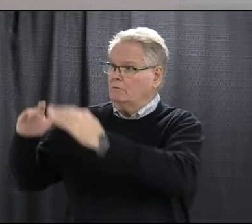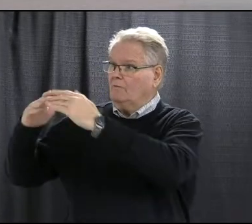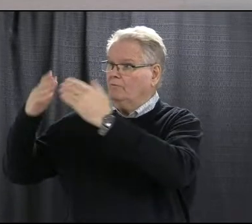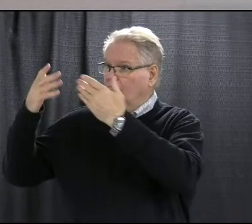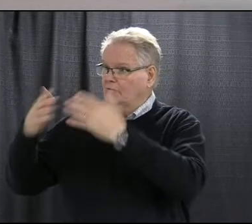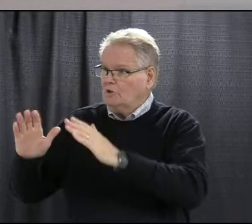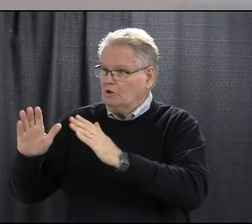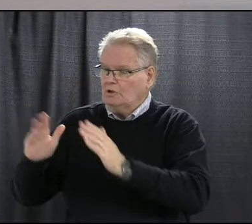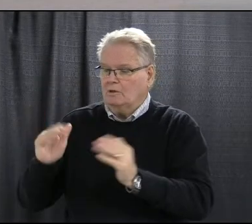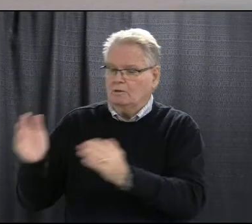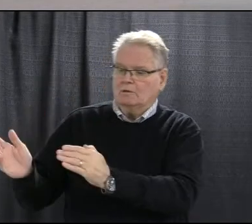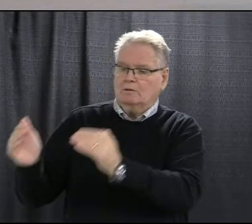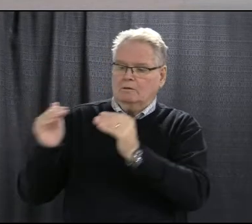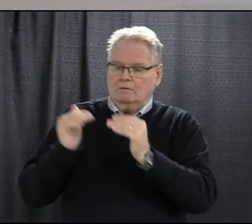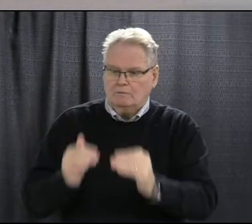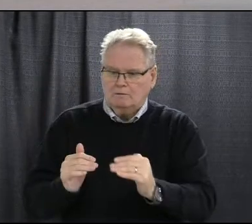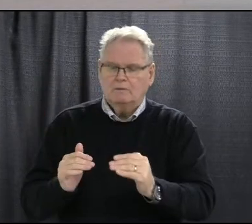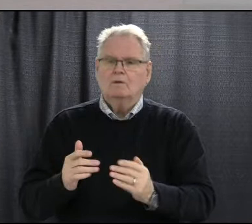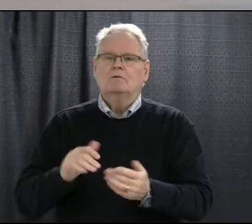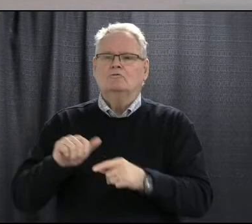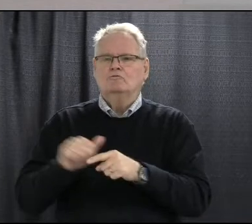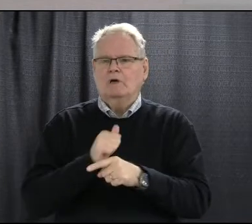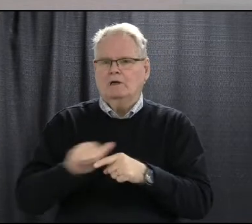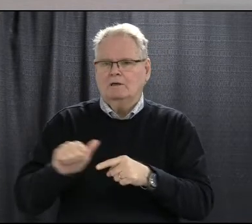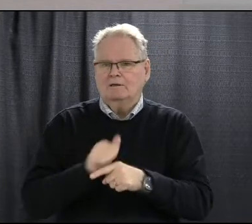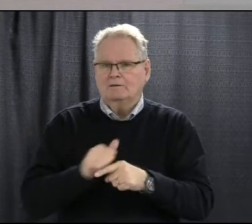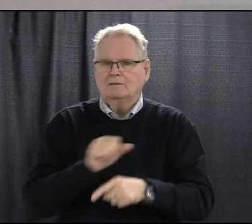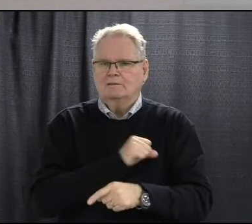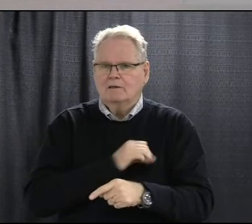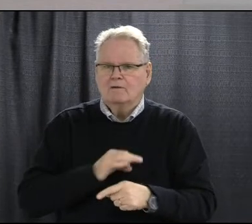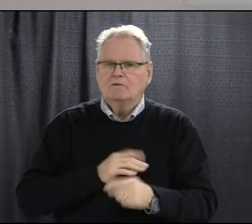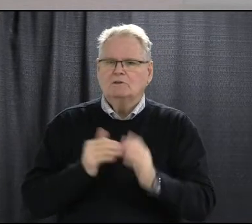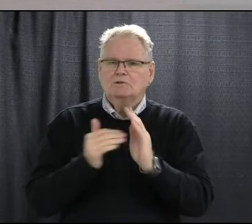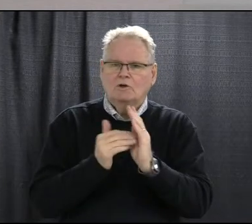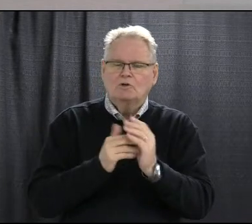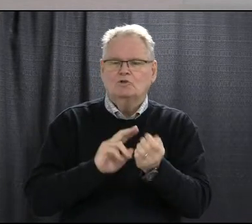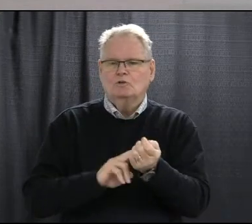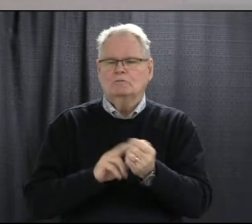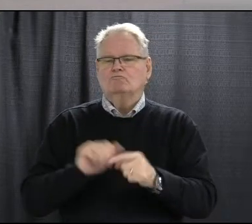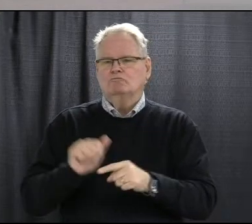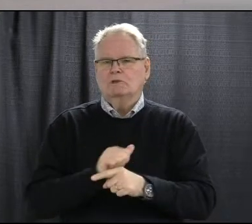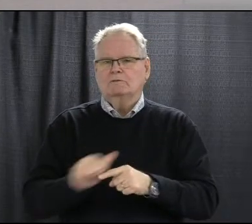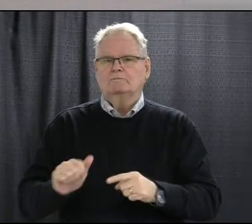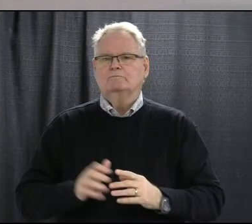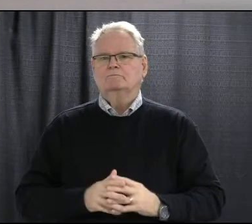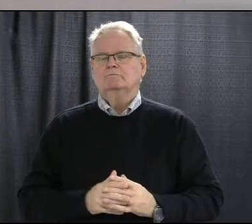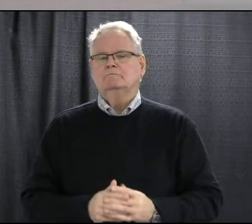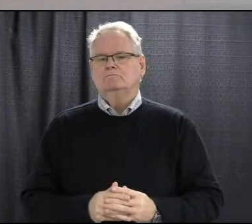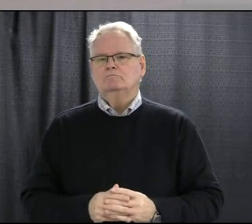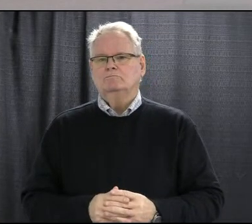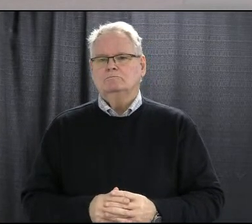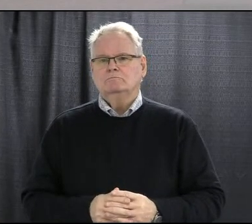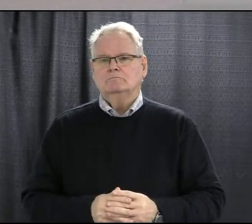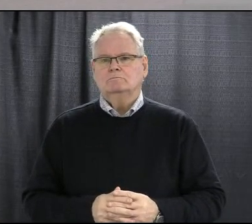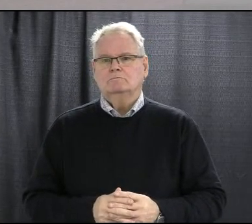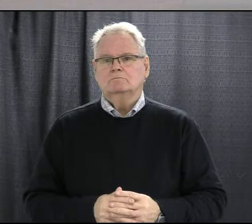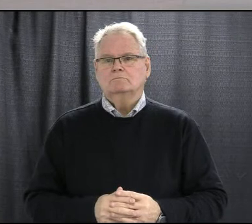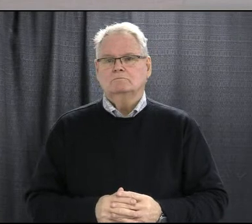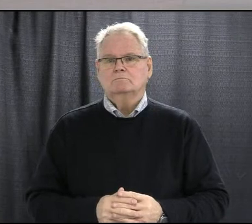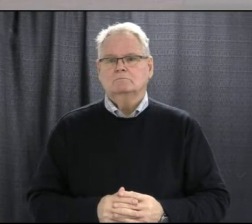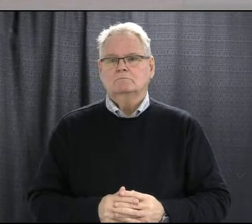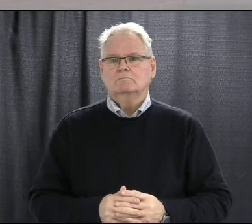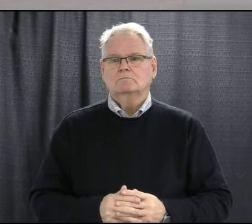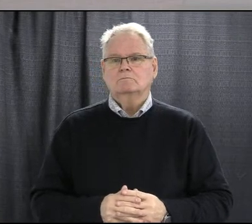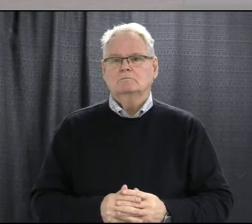pathways. So those things need to be in place, and that interconnectedness between the different parts of the system across the care continuum and